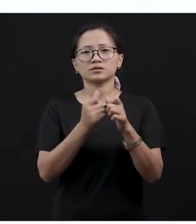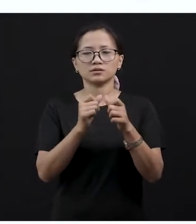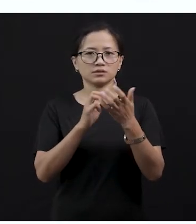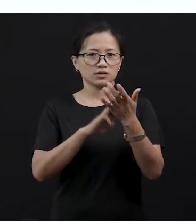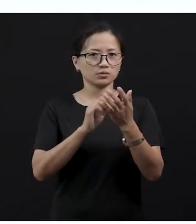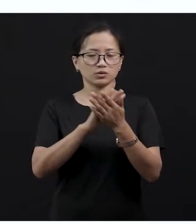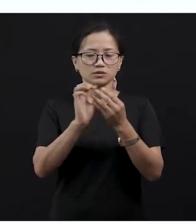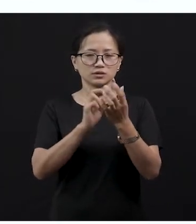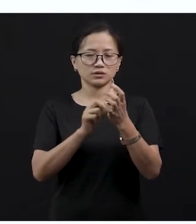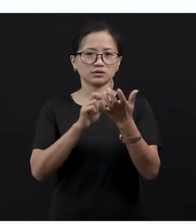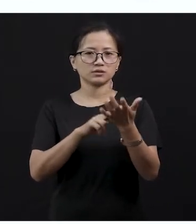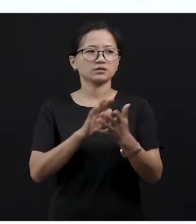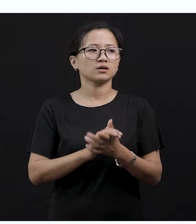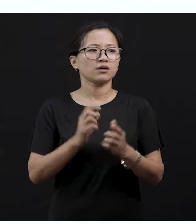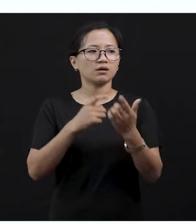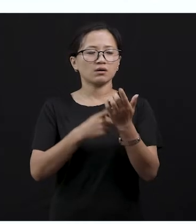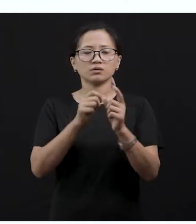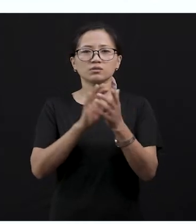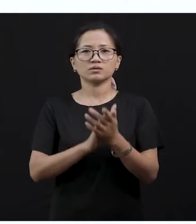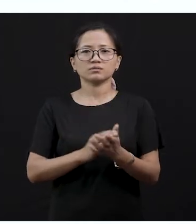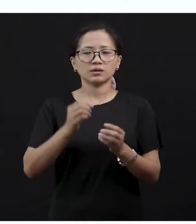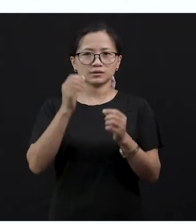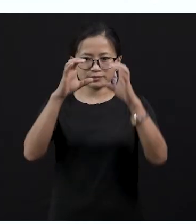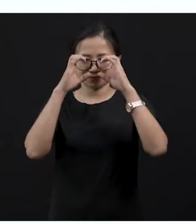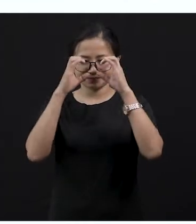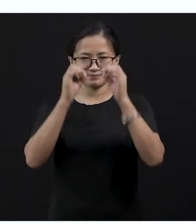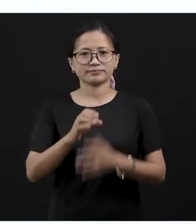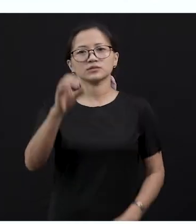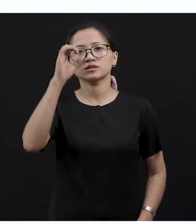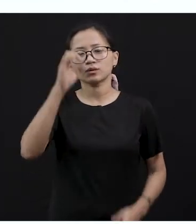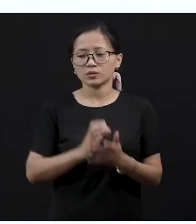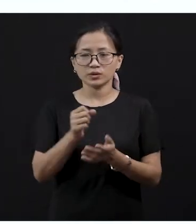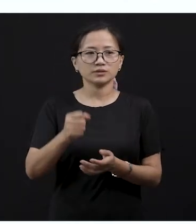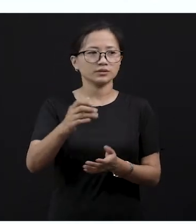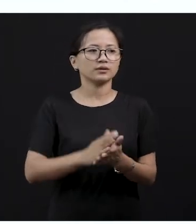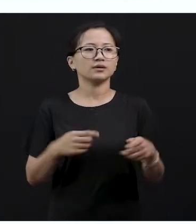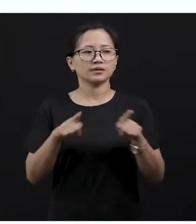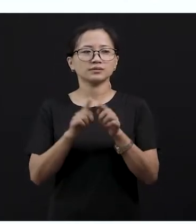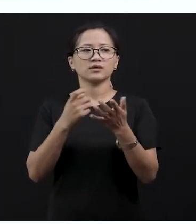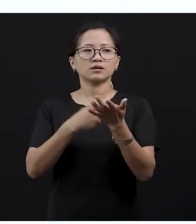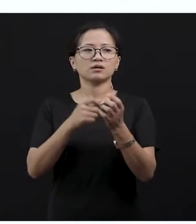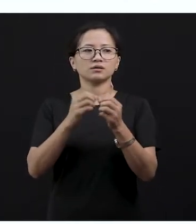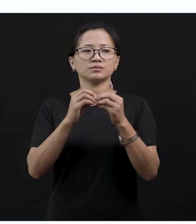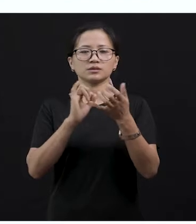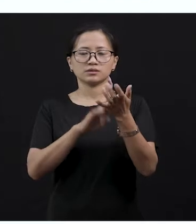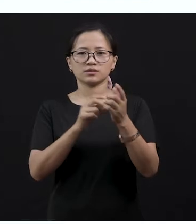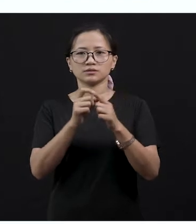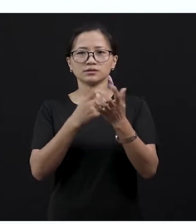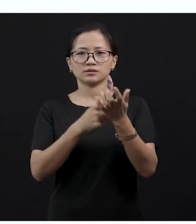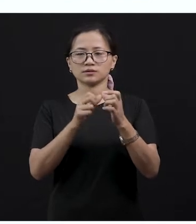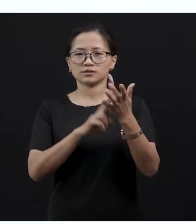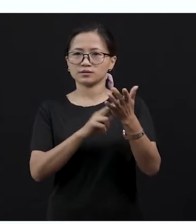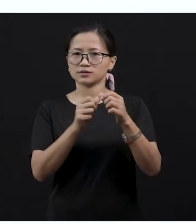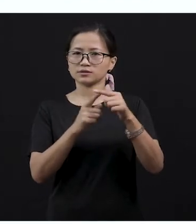two, Mahatma Gandhi, and third, Rabindranath Tagore. So these